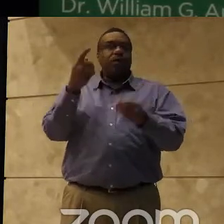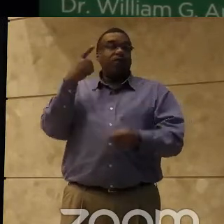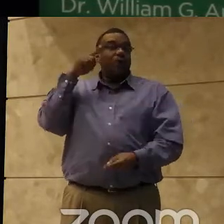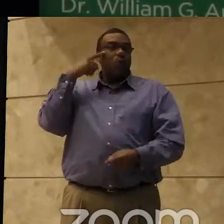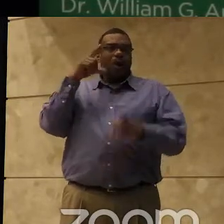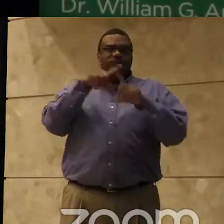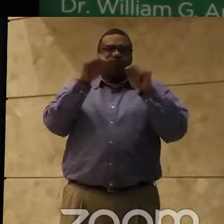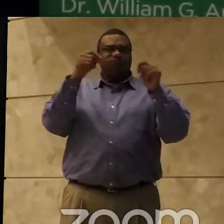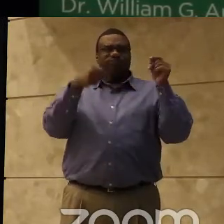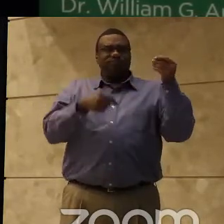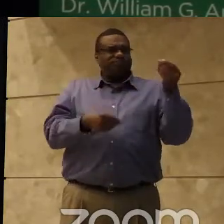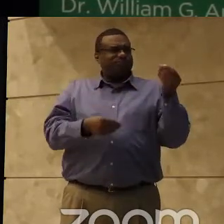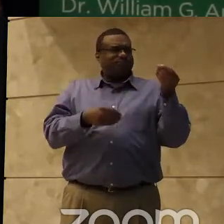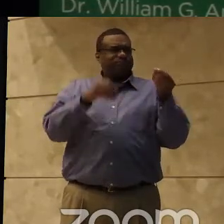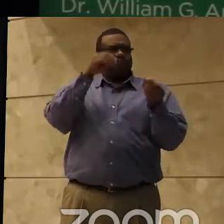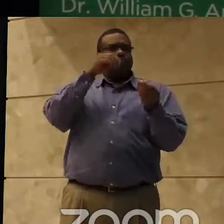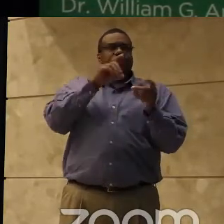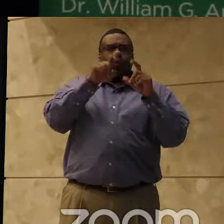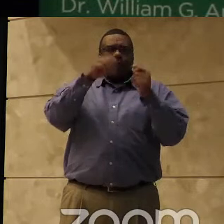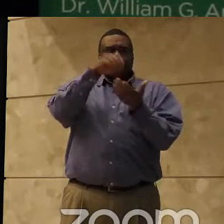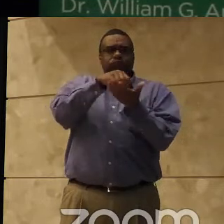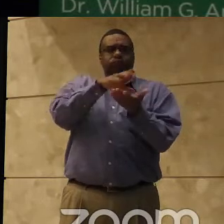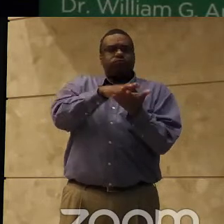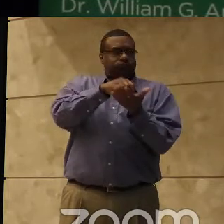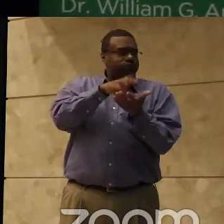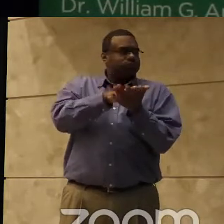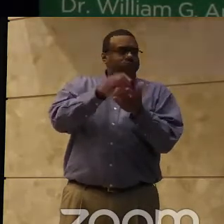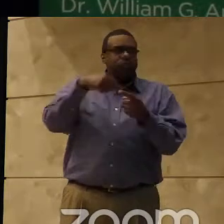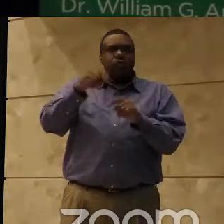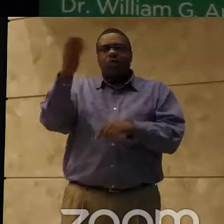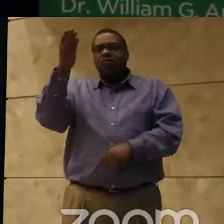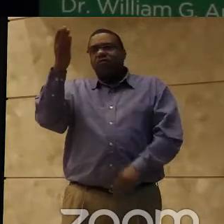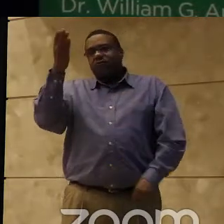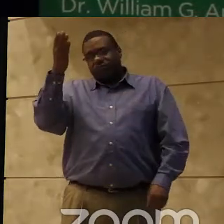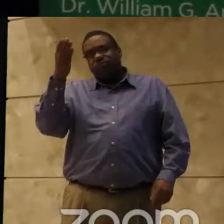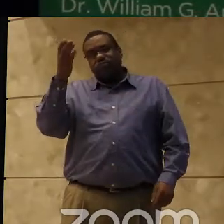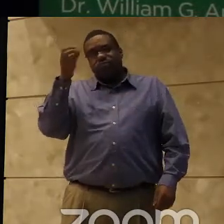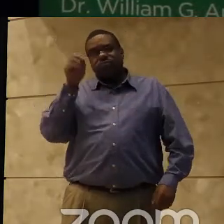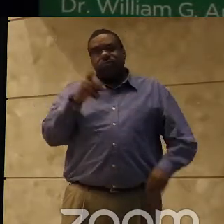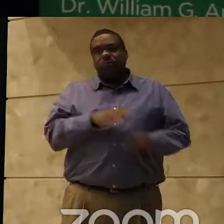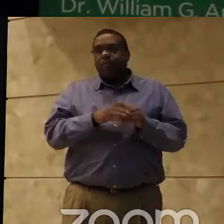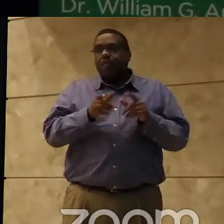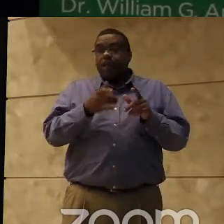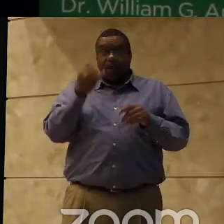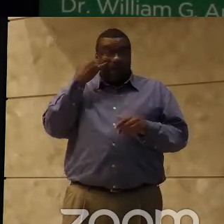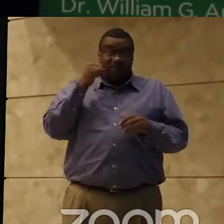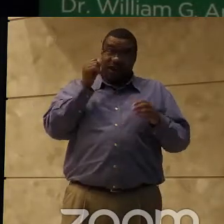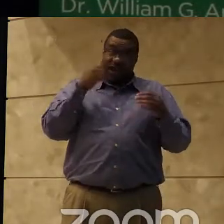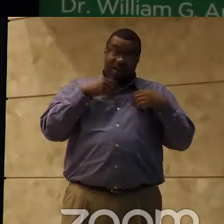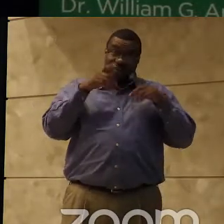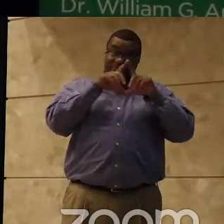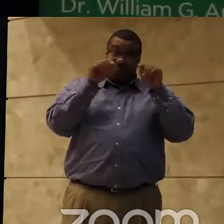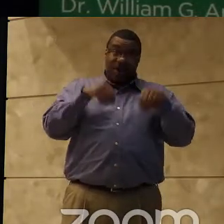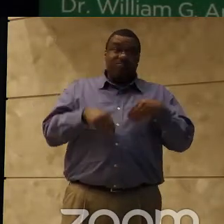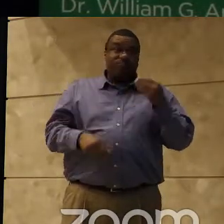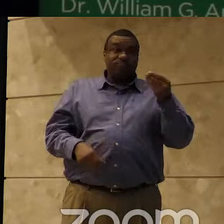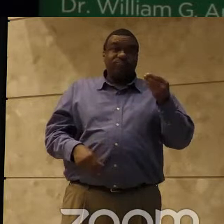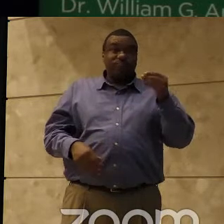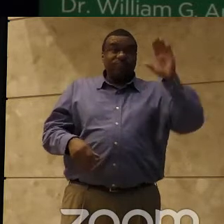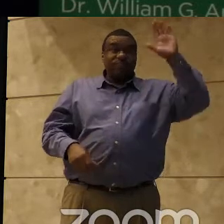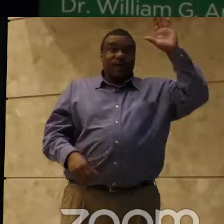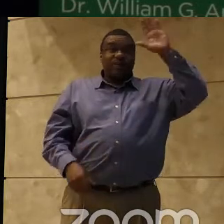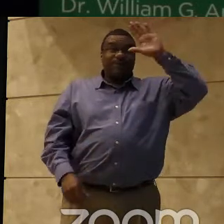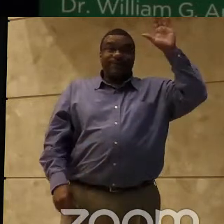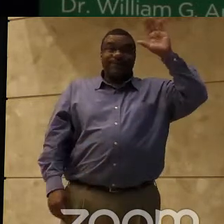can write questions throughout Dr. Hrabowski's talk. Okay, so if you don't have a cue card, you can